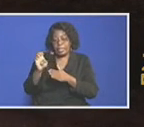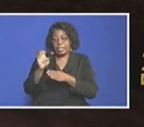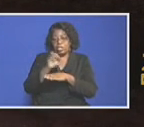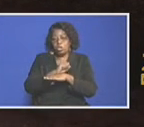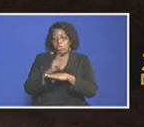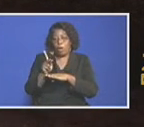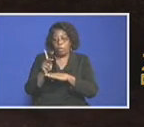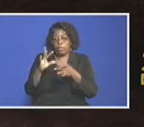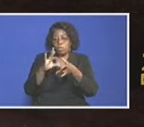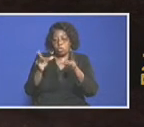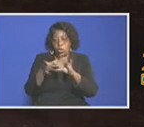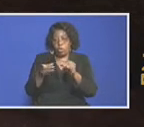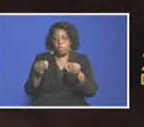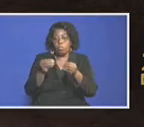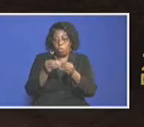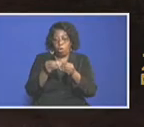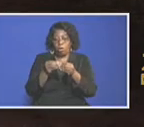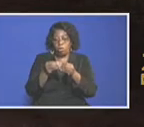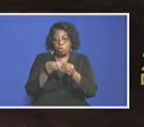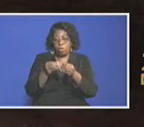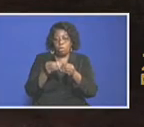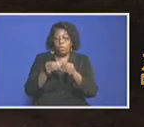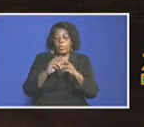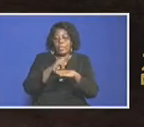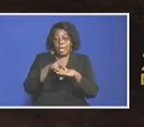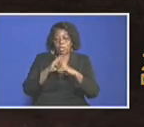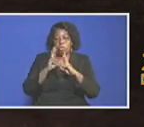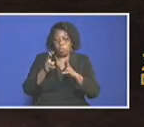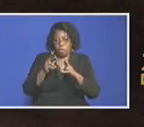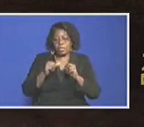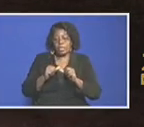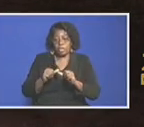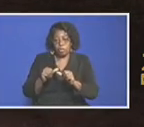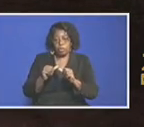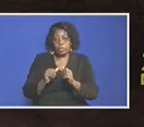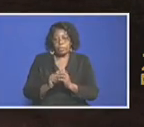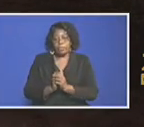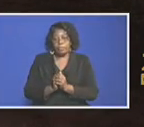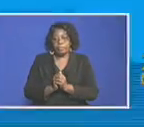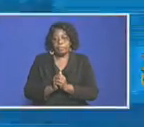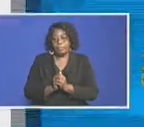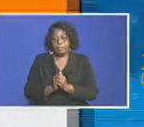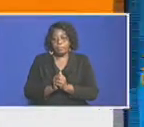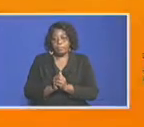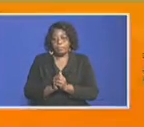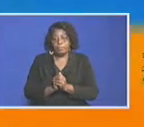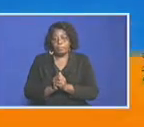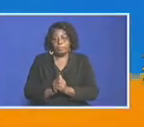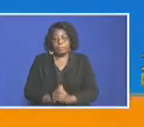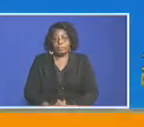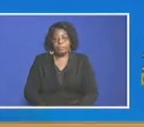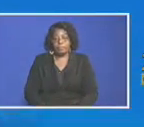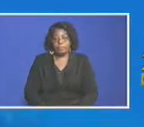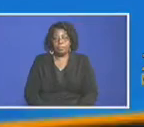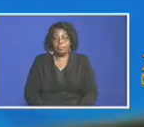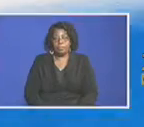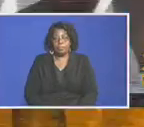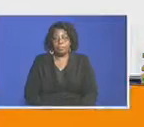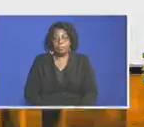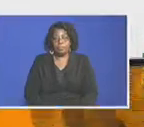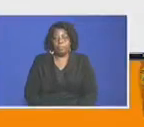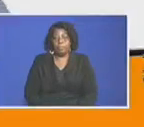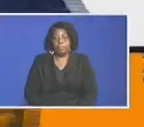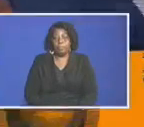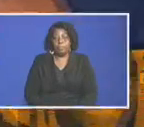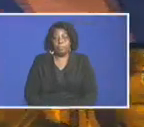Those stories and more when the National Report continues. And remember to tune in to the Morning Edition with